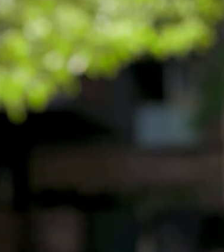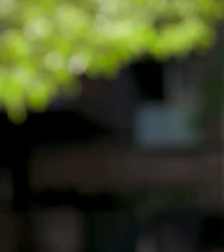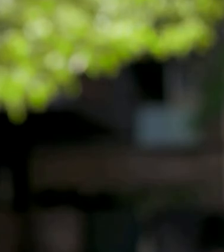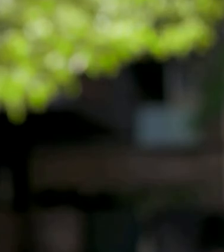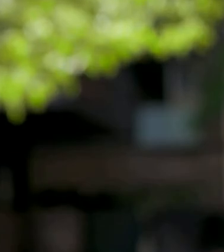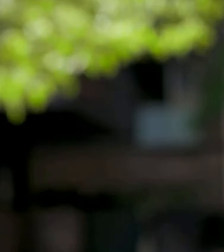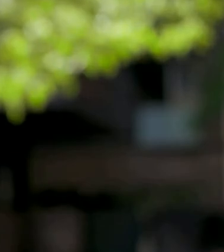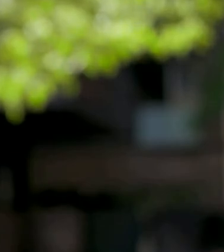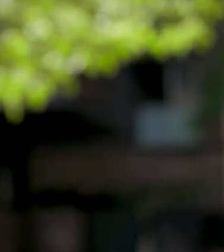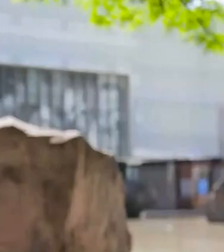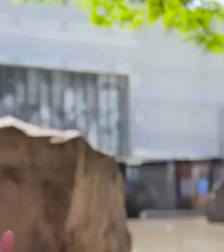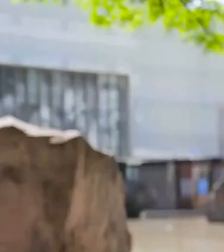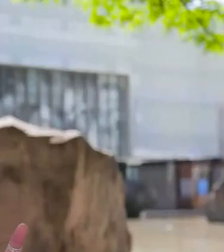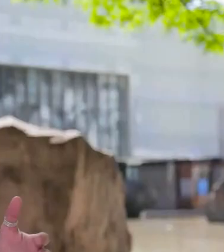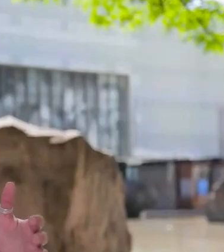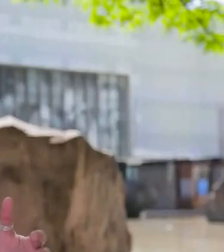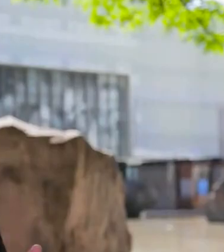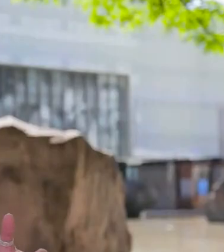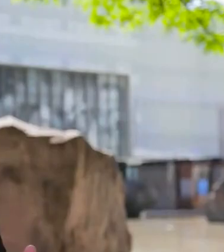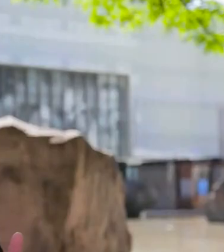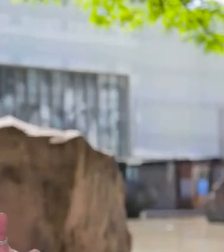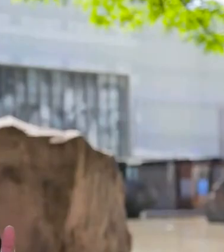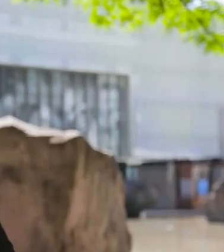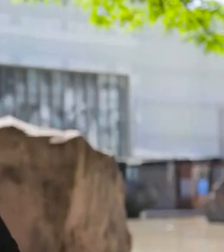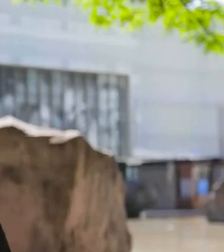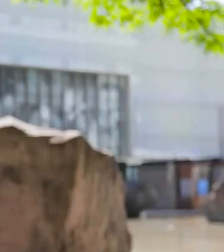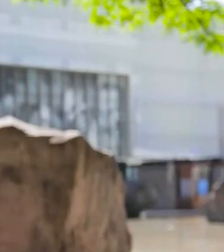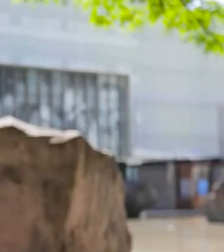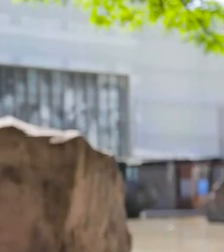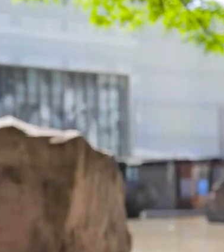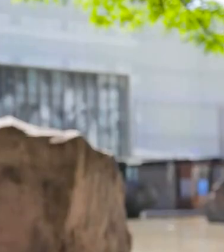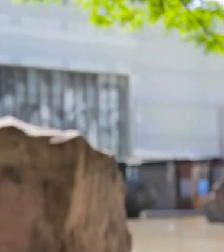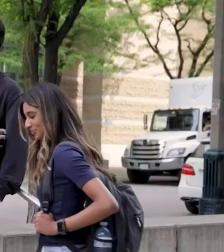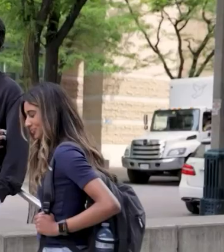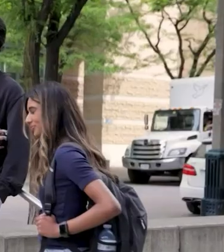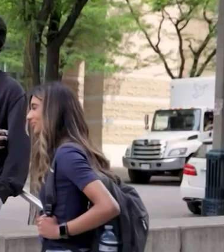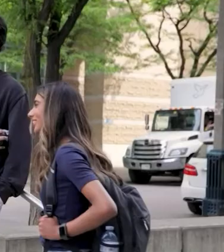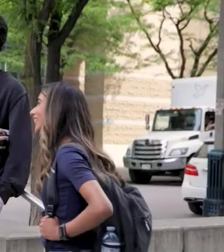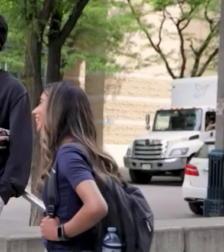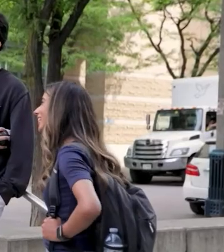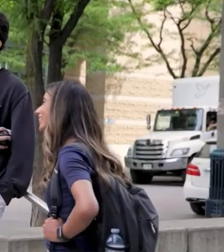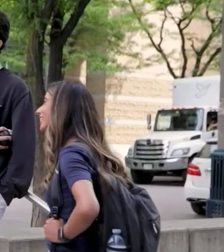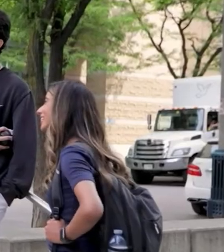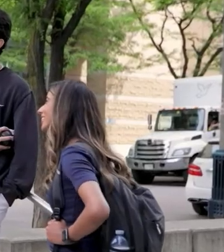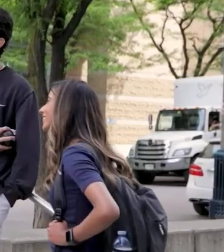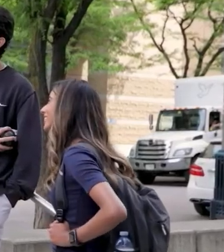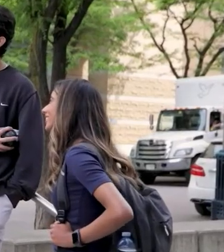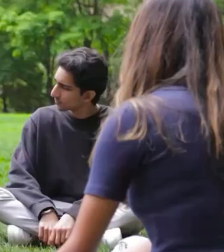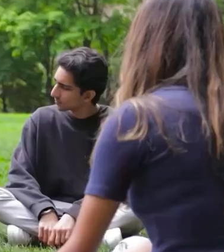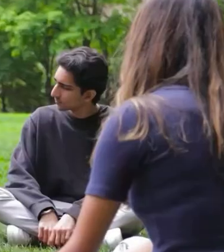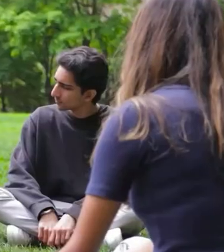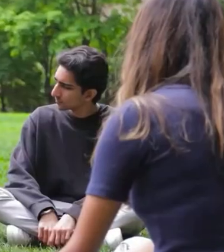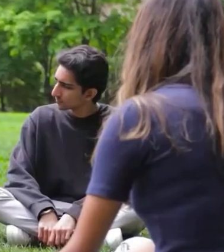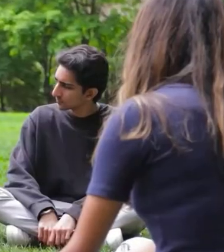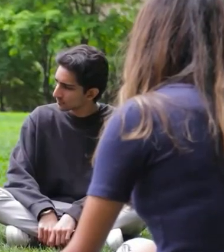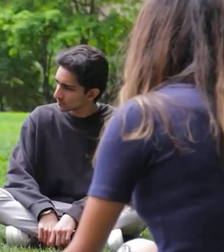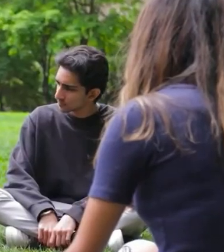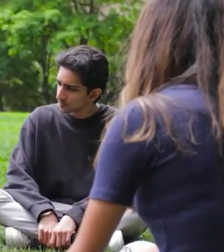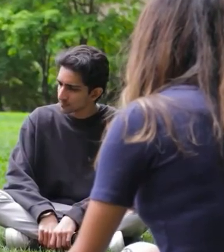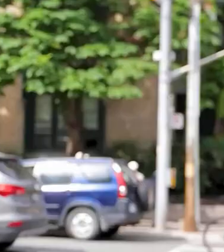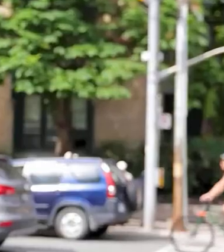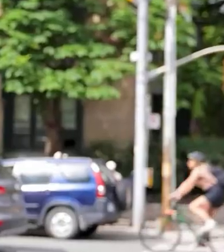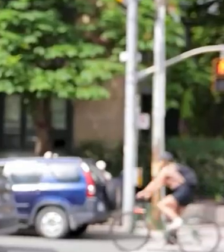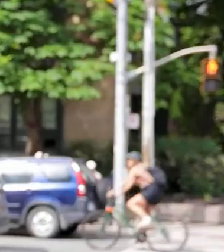your successes and learnings, and dive into every opportunity that lies ahead. Grow the network of friends you've built here and help one